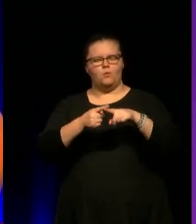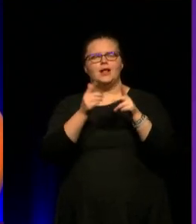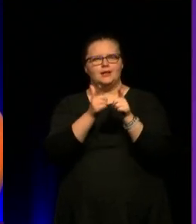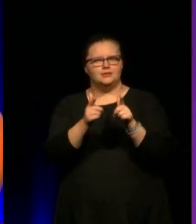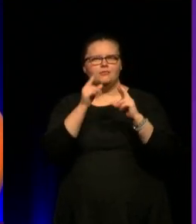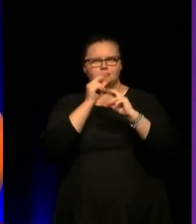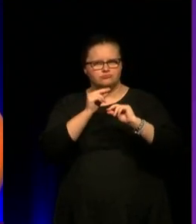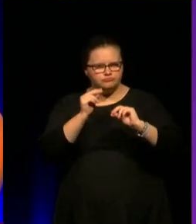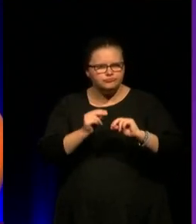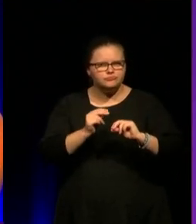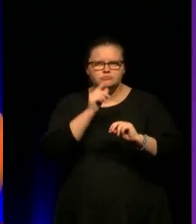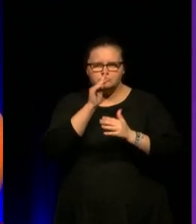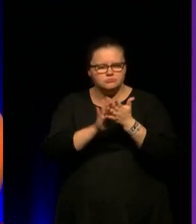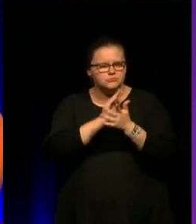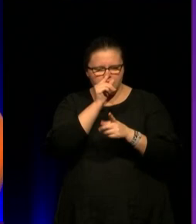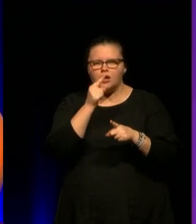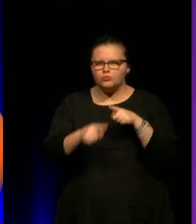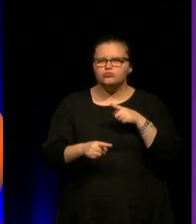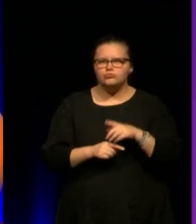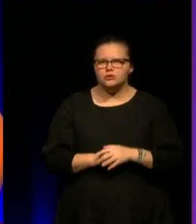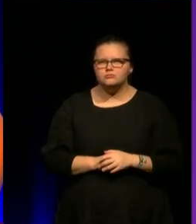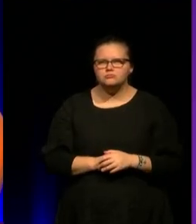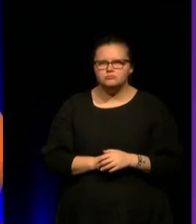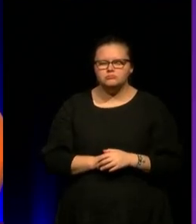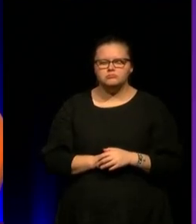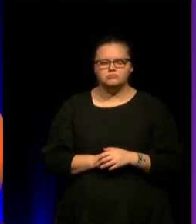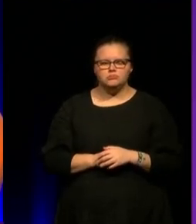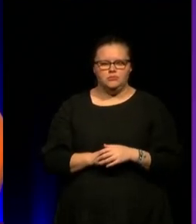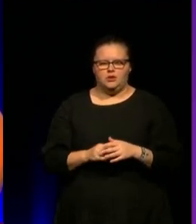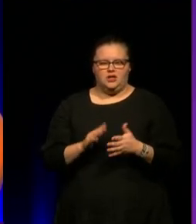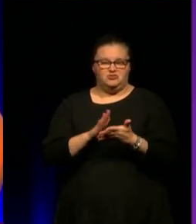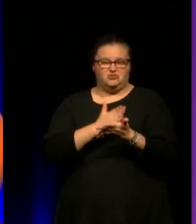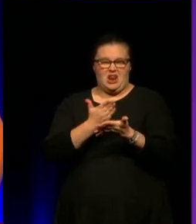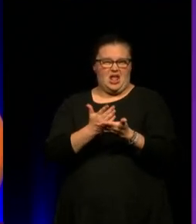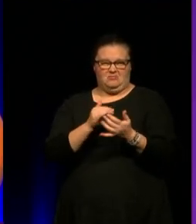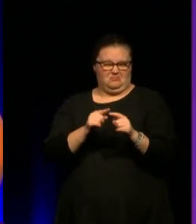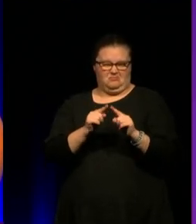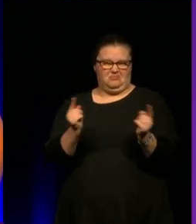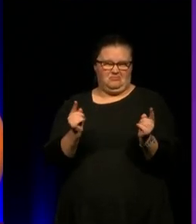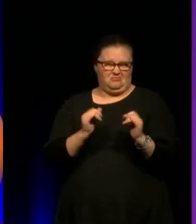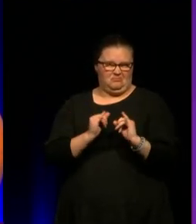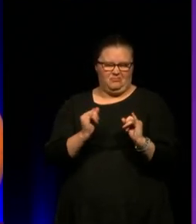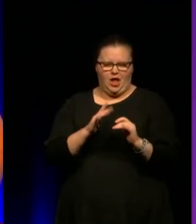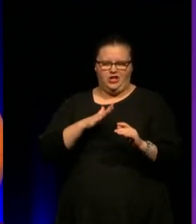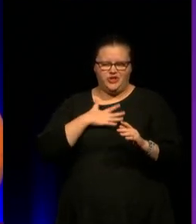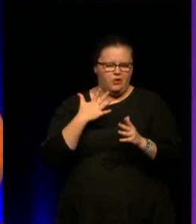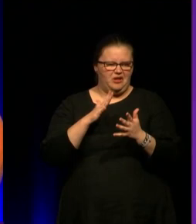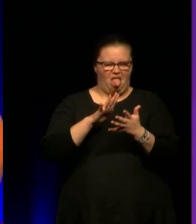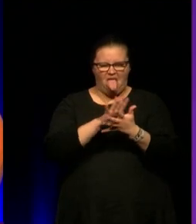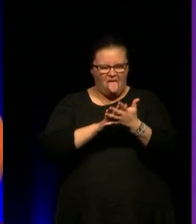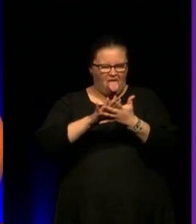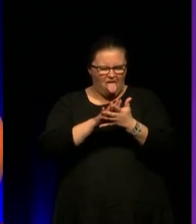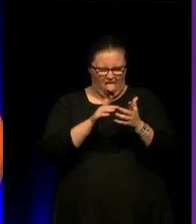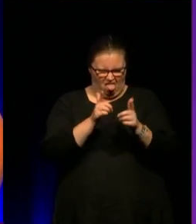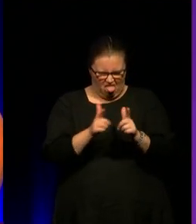able to get there quickly without major translation problems. We don't want to kind of rush a translation and then have lots of people misuse